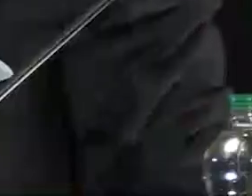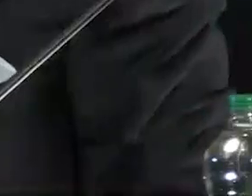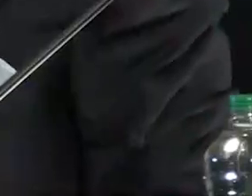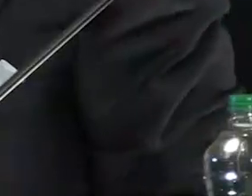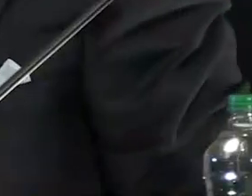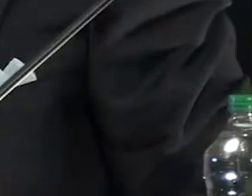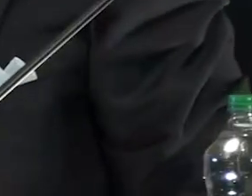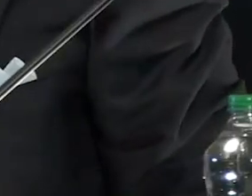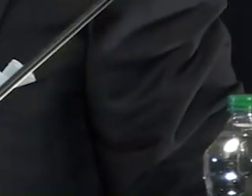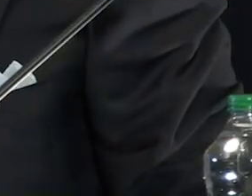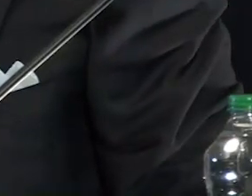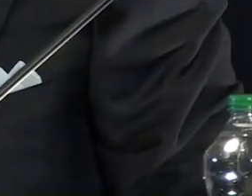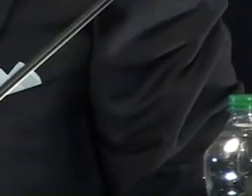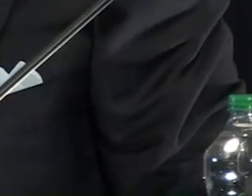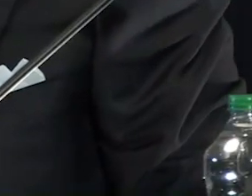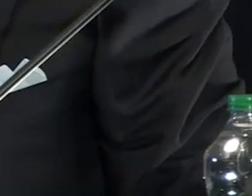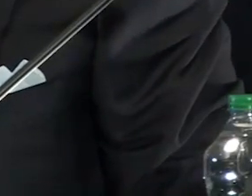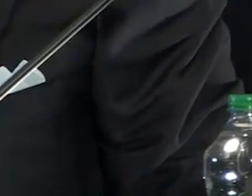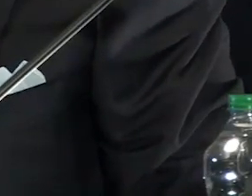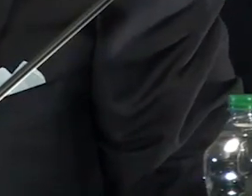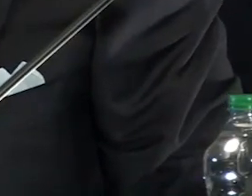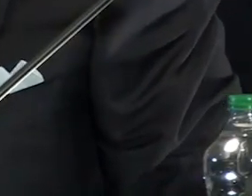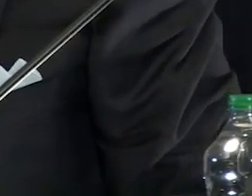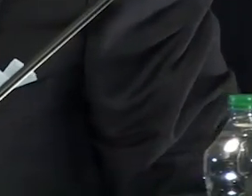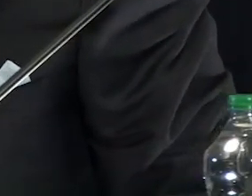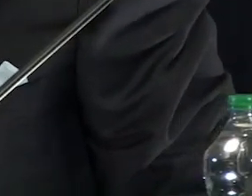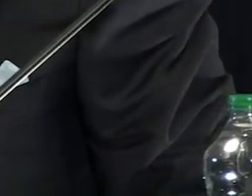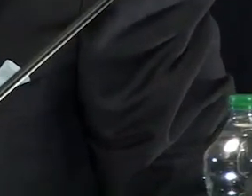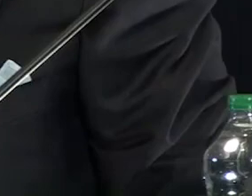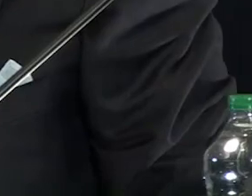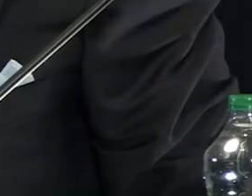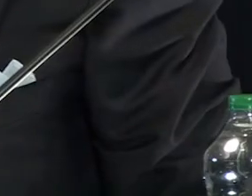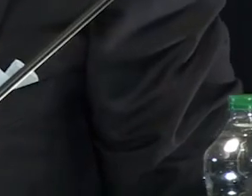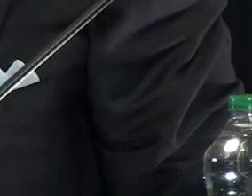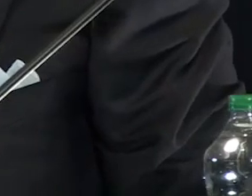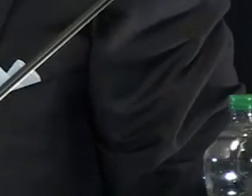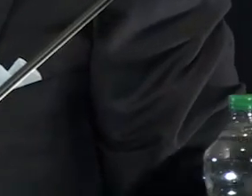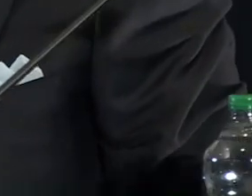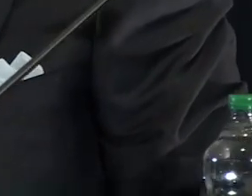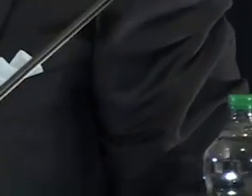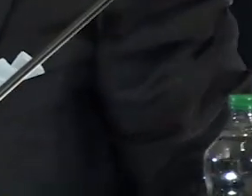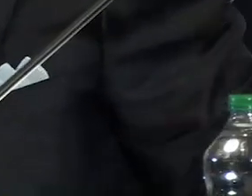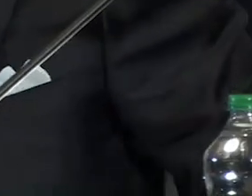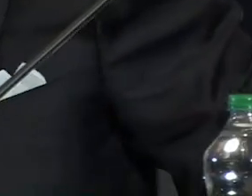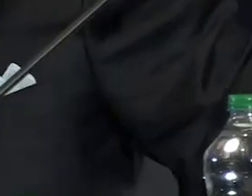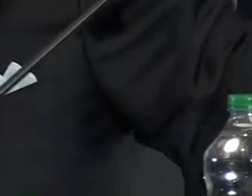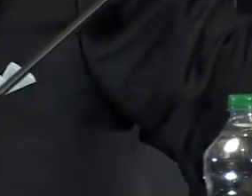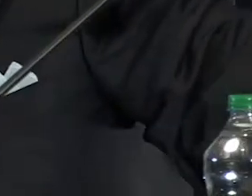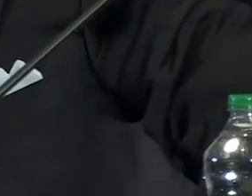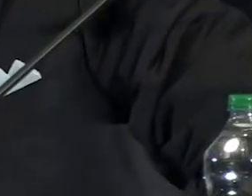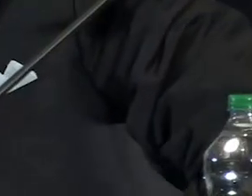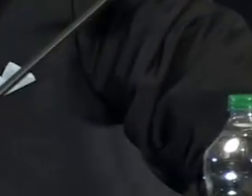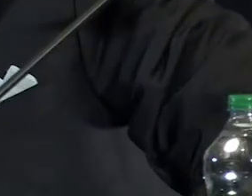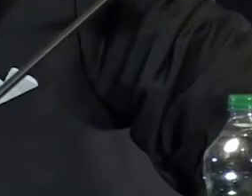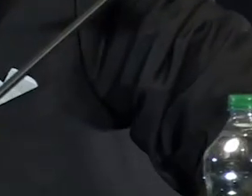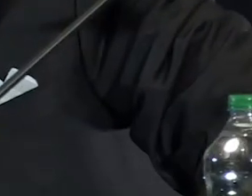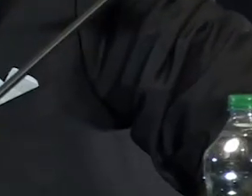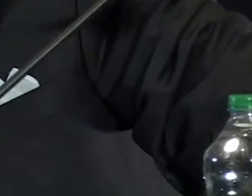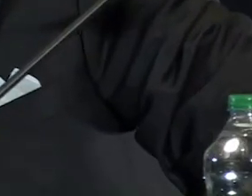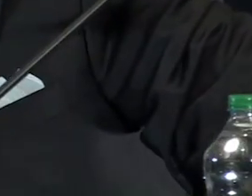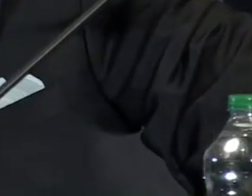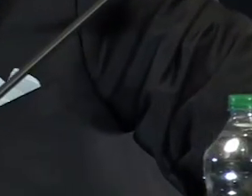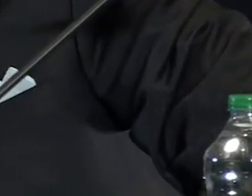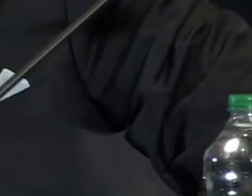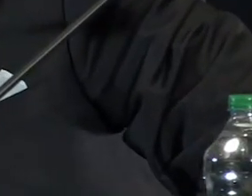Good morning. Please pardon the delay. My name is Jose Carrion. I'm the chair of the Oversight Board. I'd like to